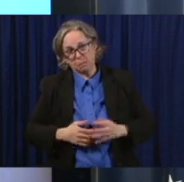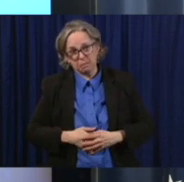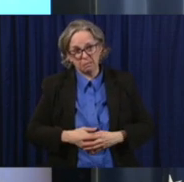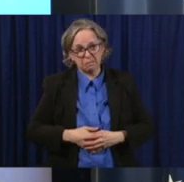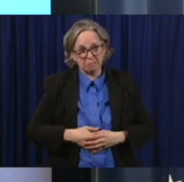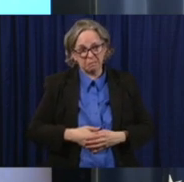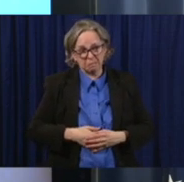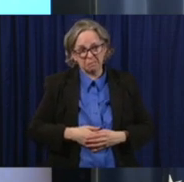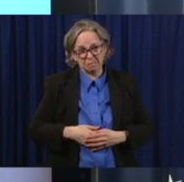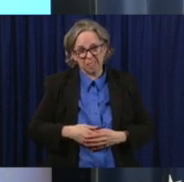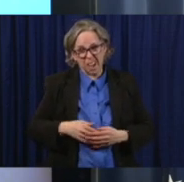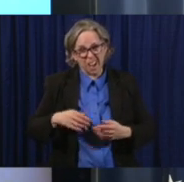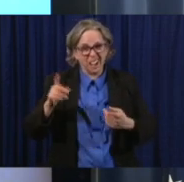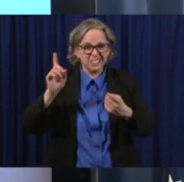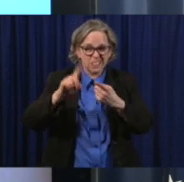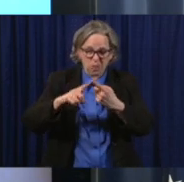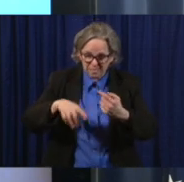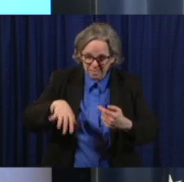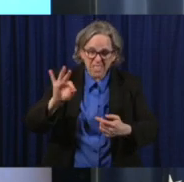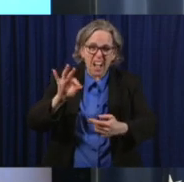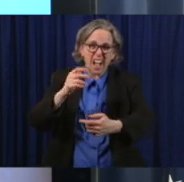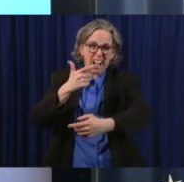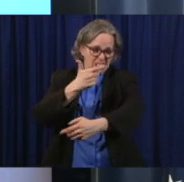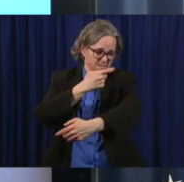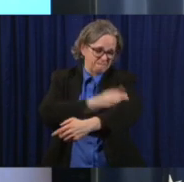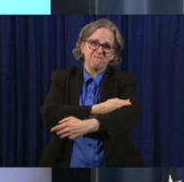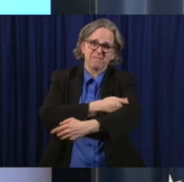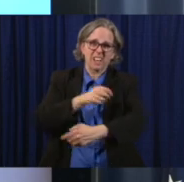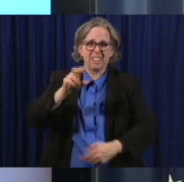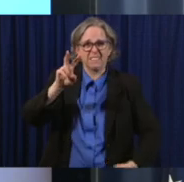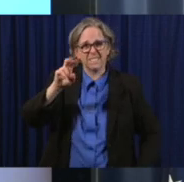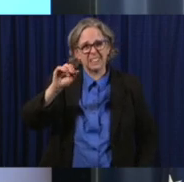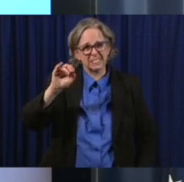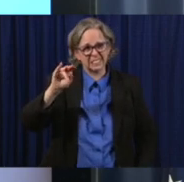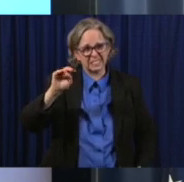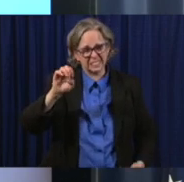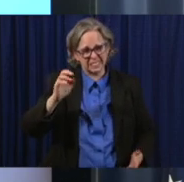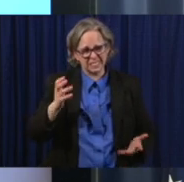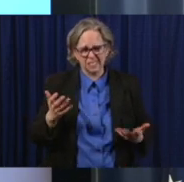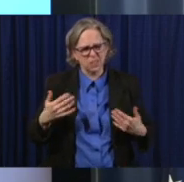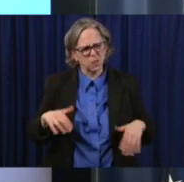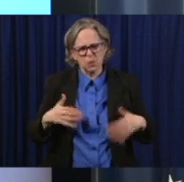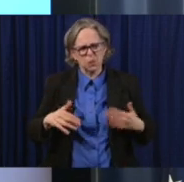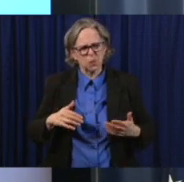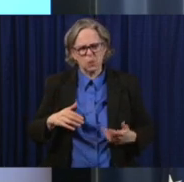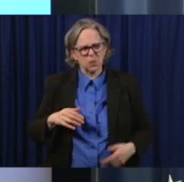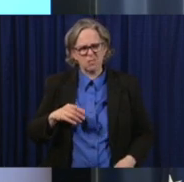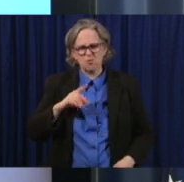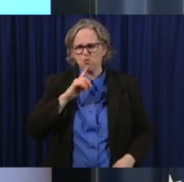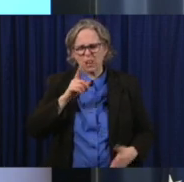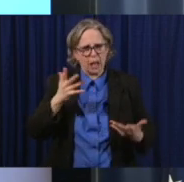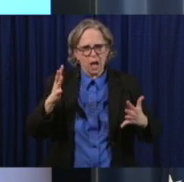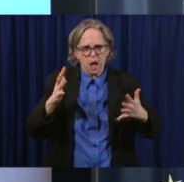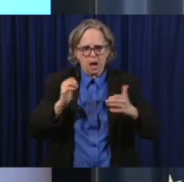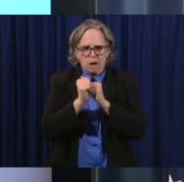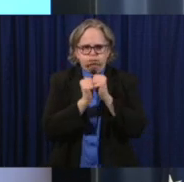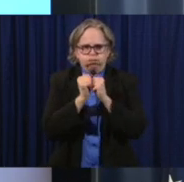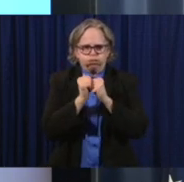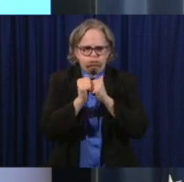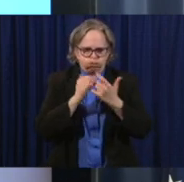a vaccine. So this is not a sprint. This is a marathon, and we're building structures